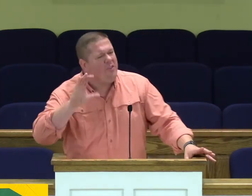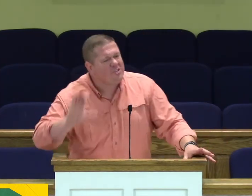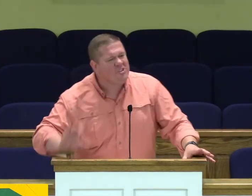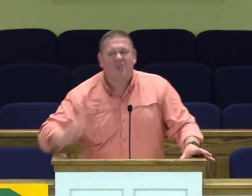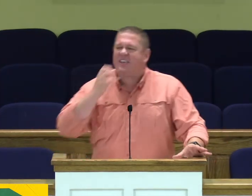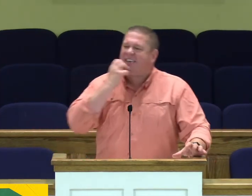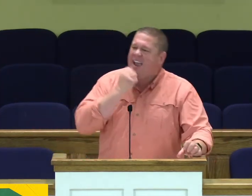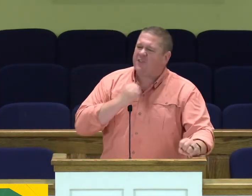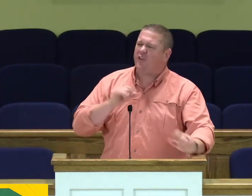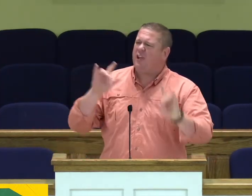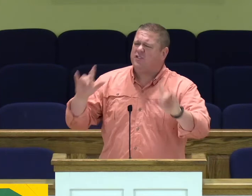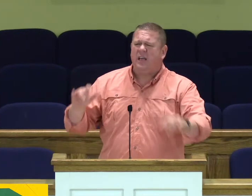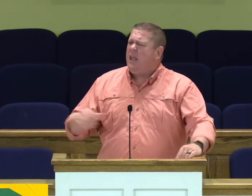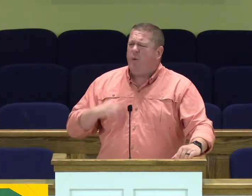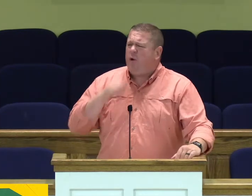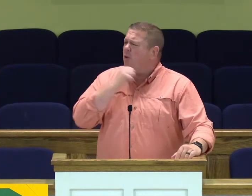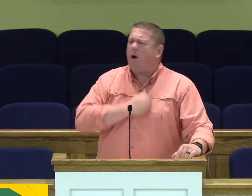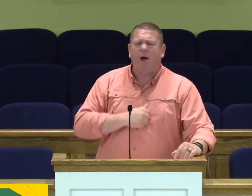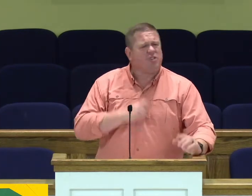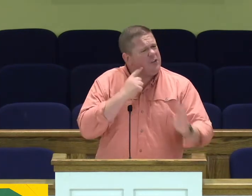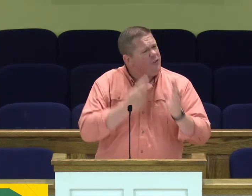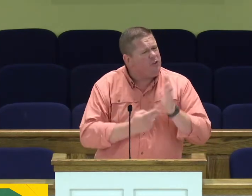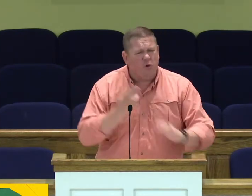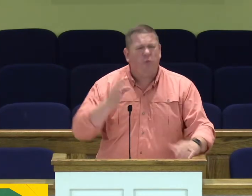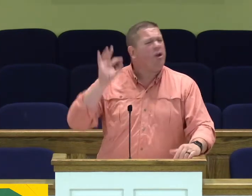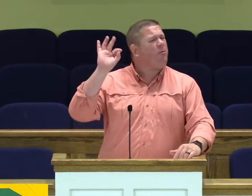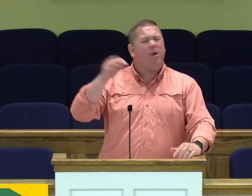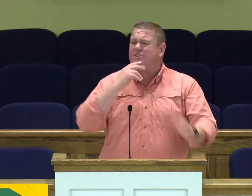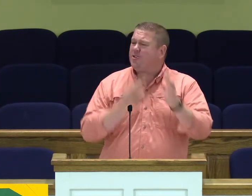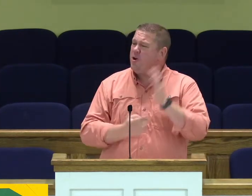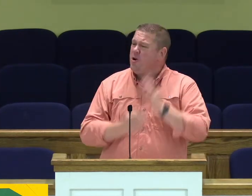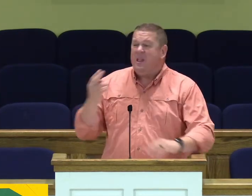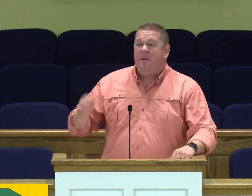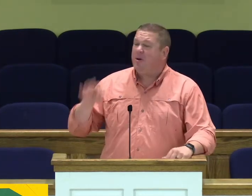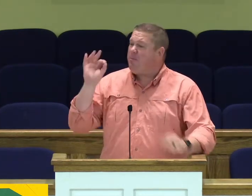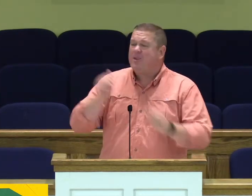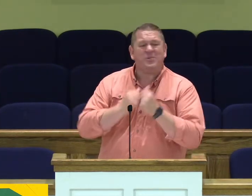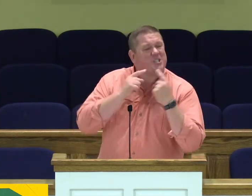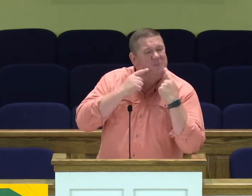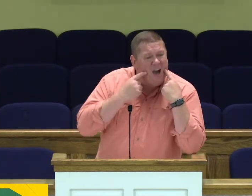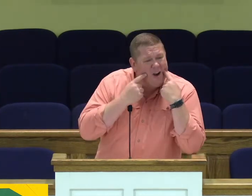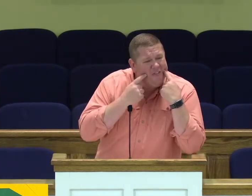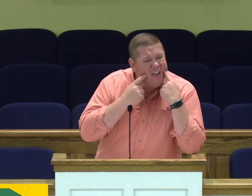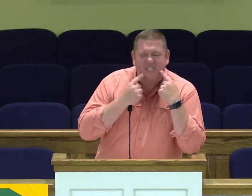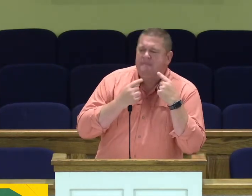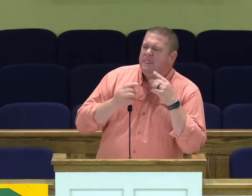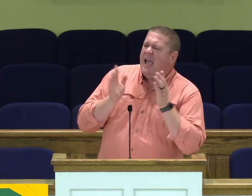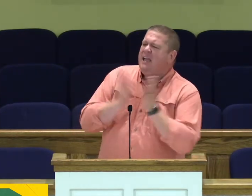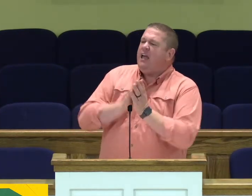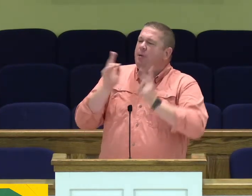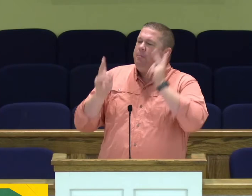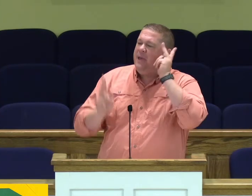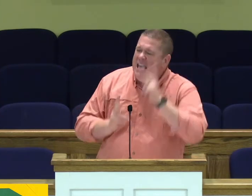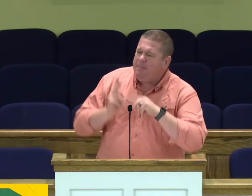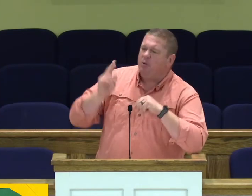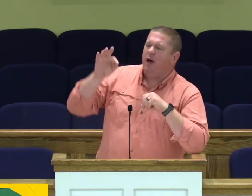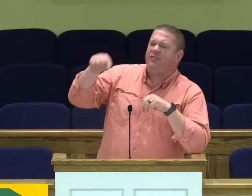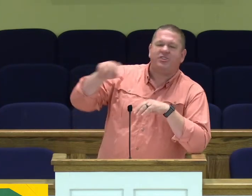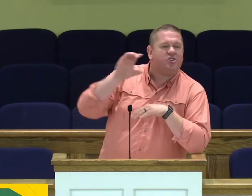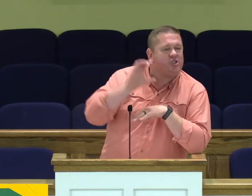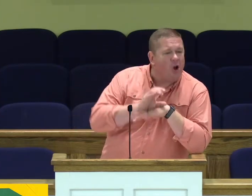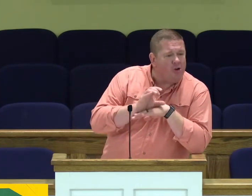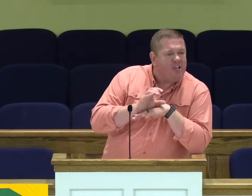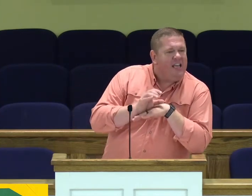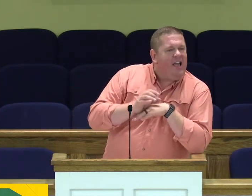know that there's a church that cares for you and loves you. And we don't apologize for the truth. We're going to preach the truth. We're going to preach it with a smile on our face. Hey, the people of